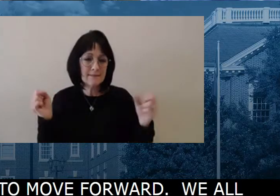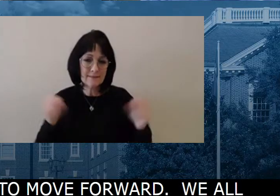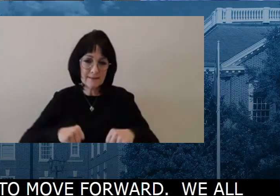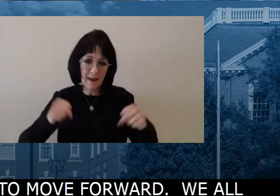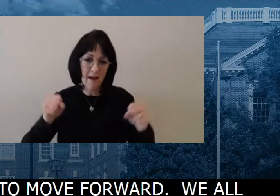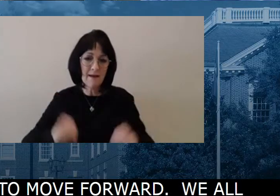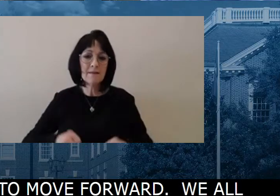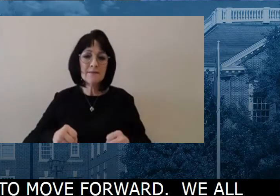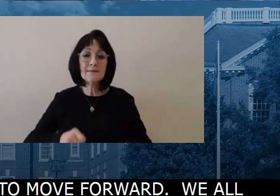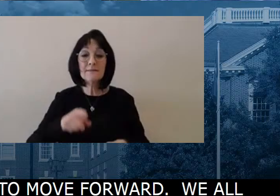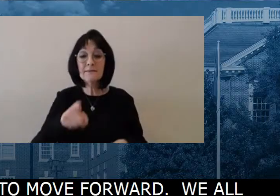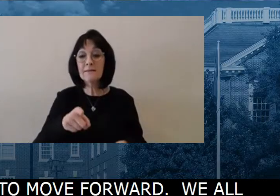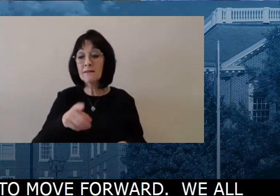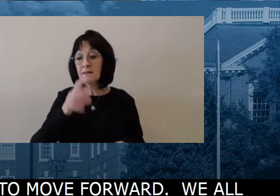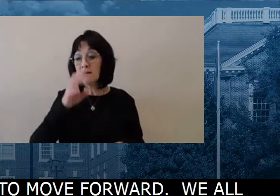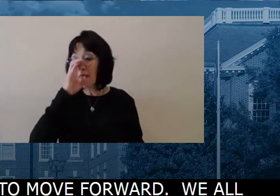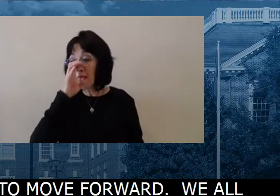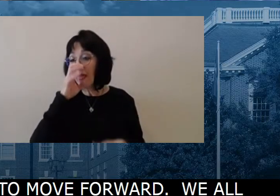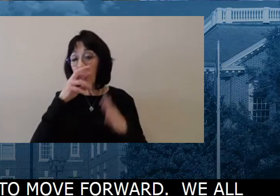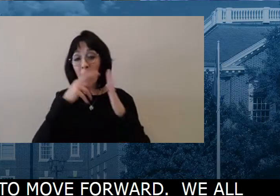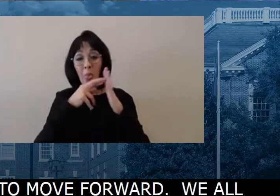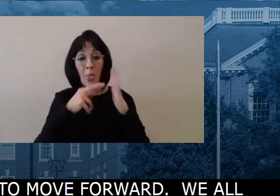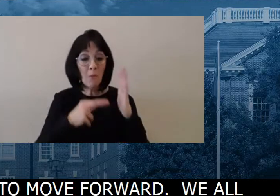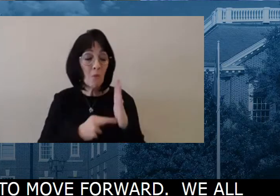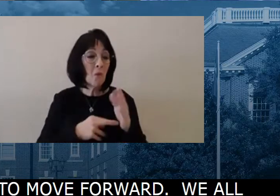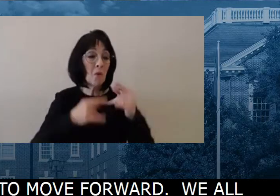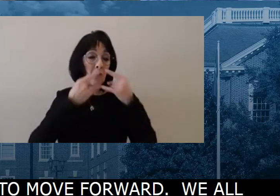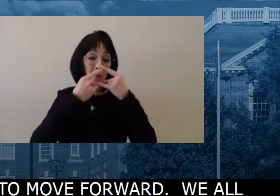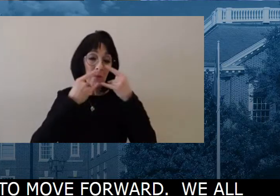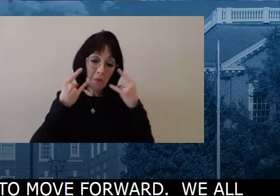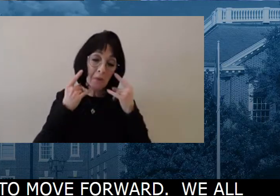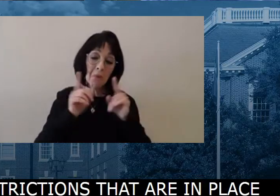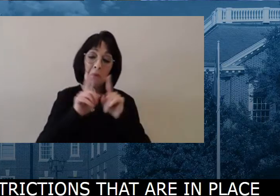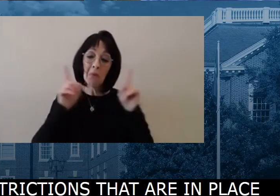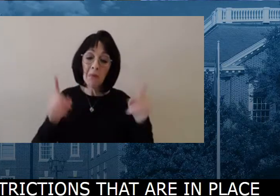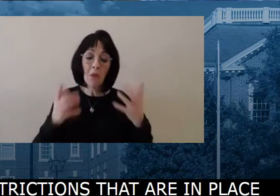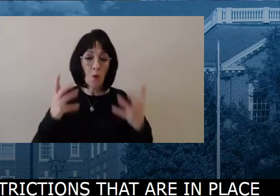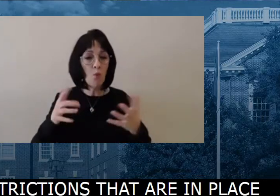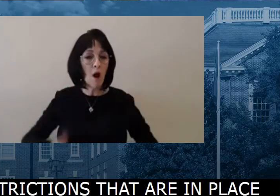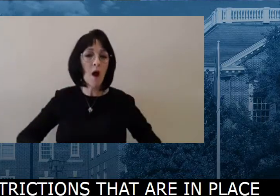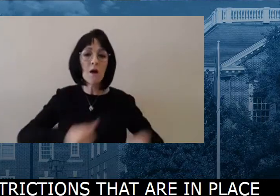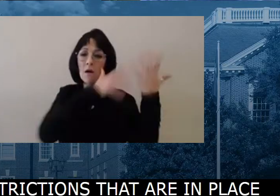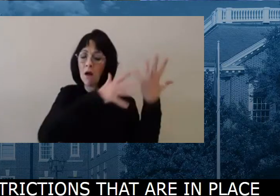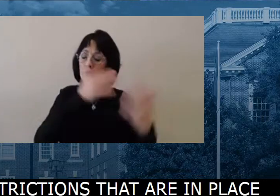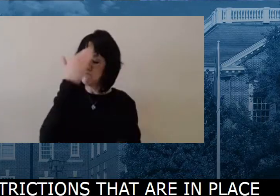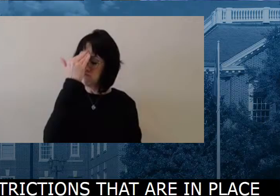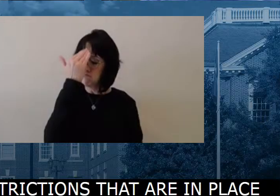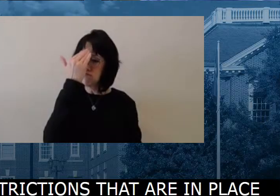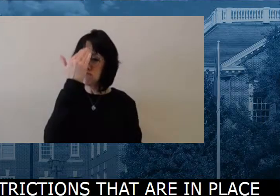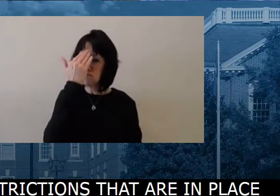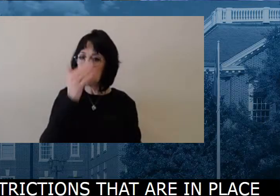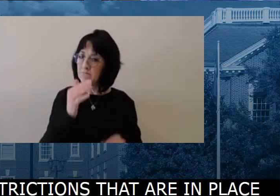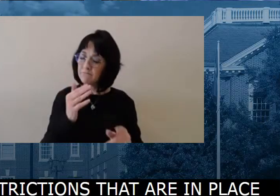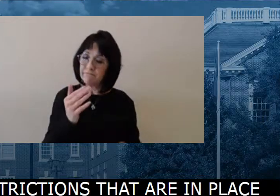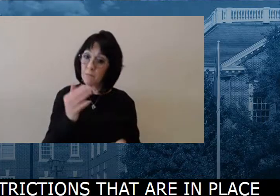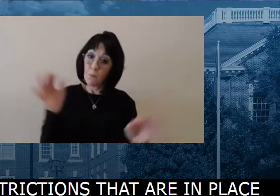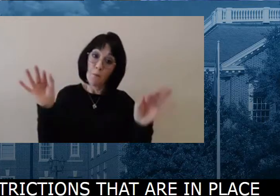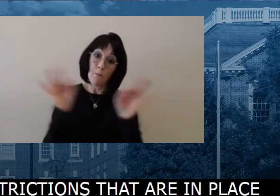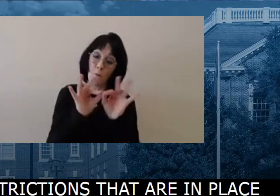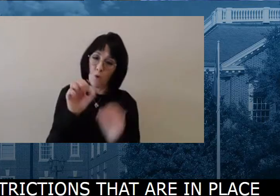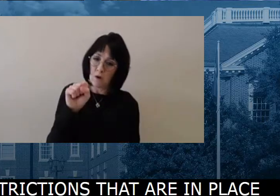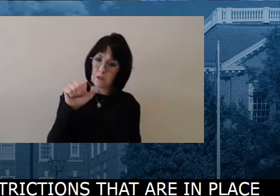that are in place as soon as possible, but it needs to be done as safe as possible.